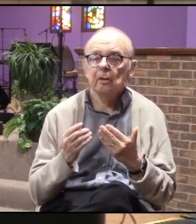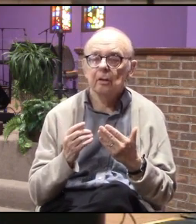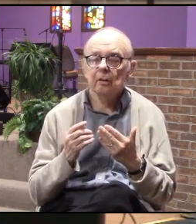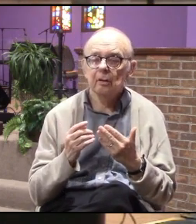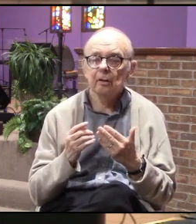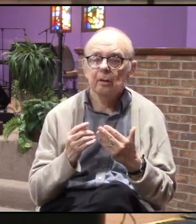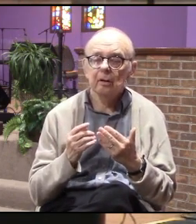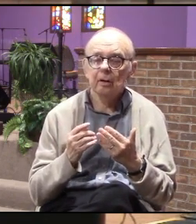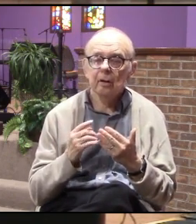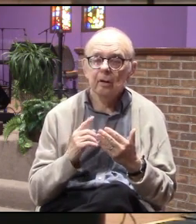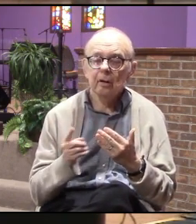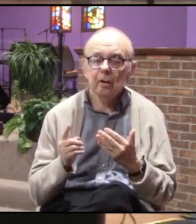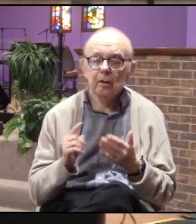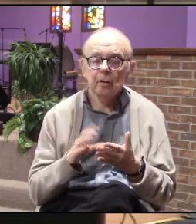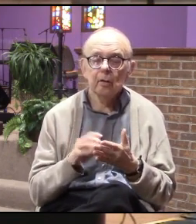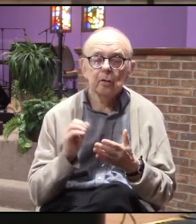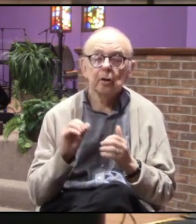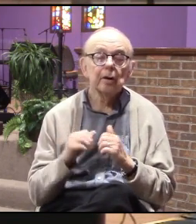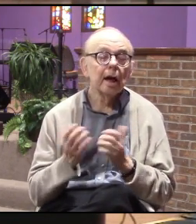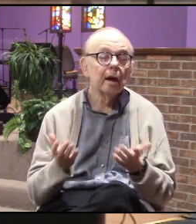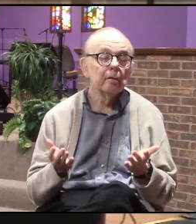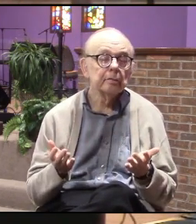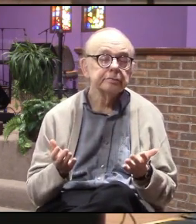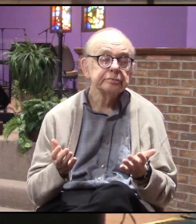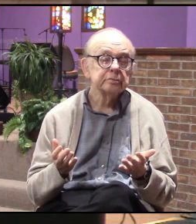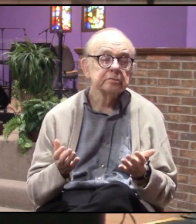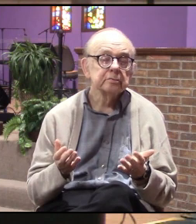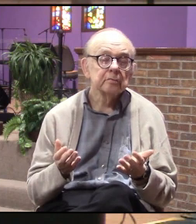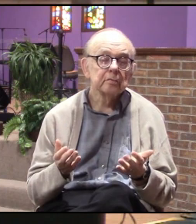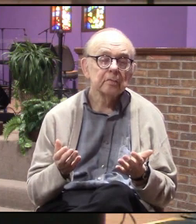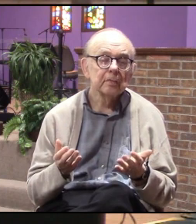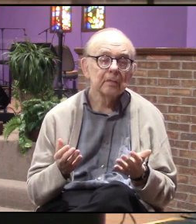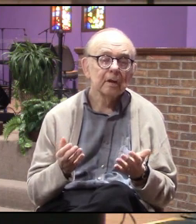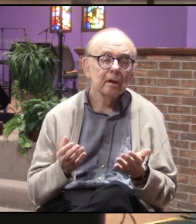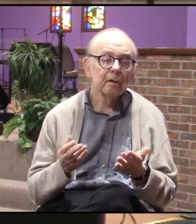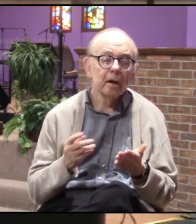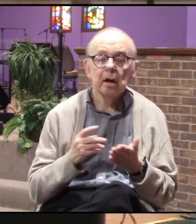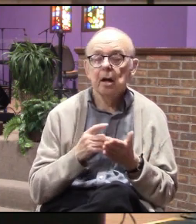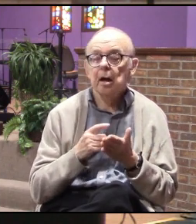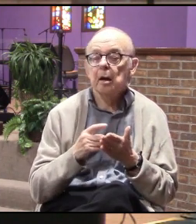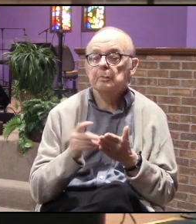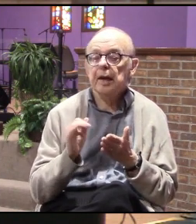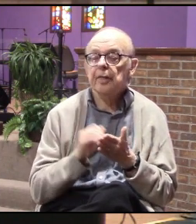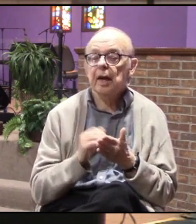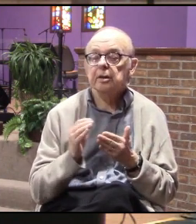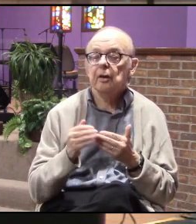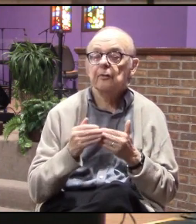is we learn how to pay it forward.